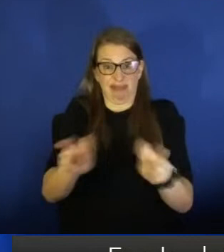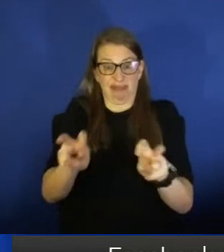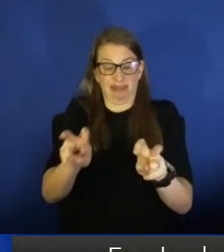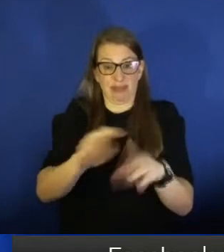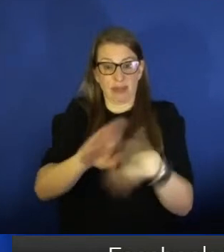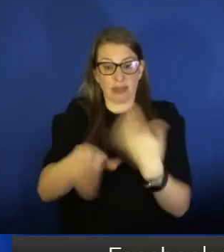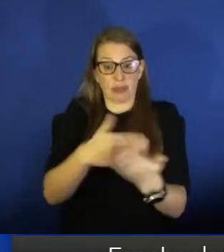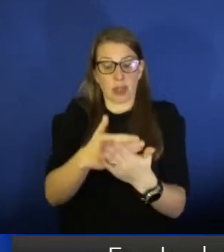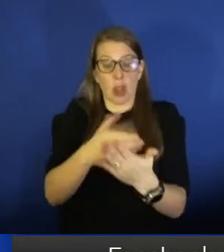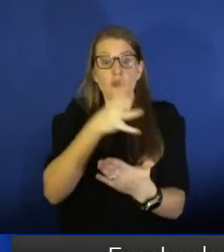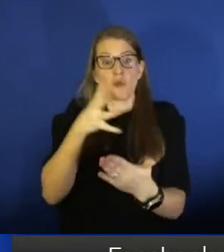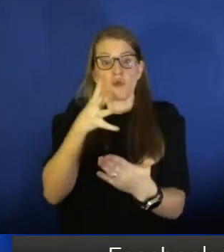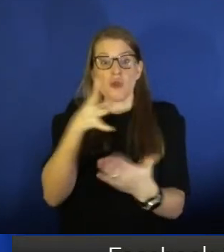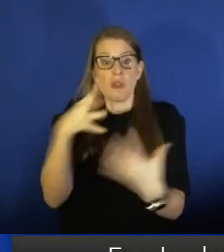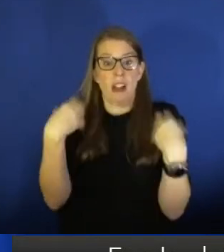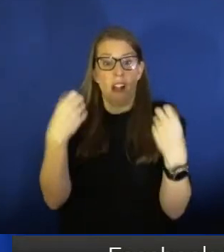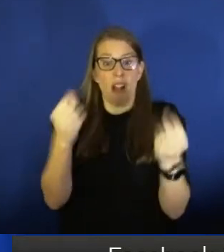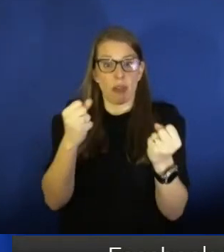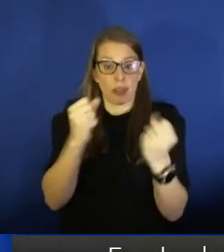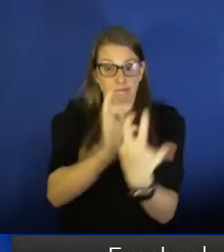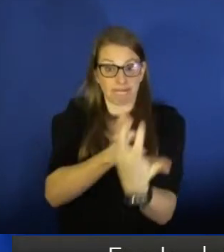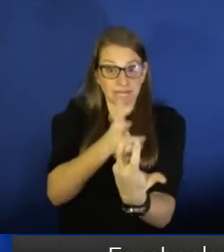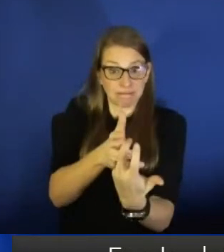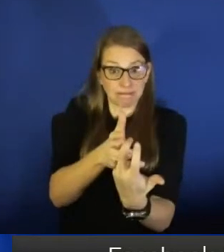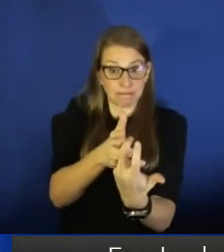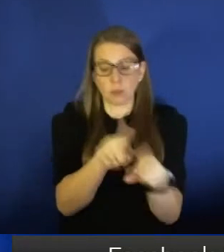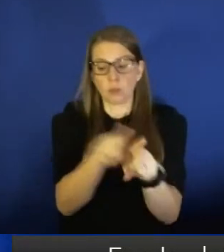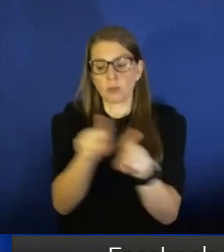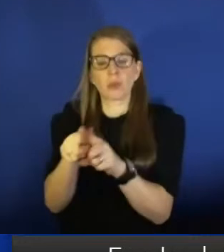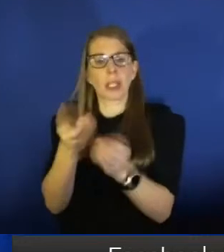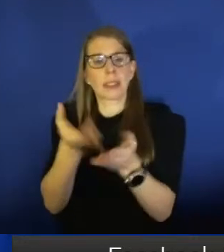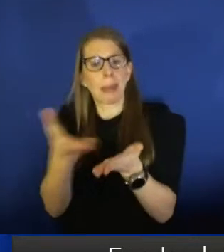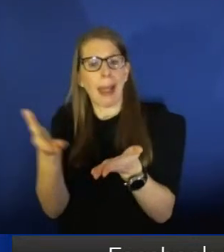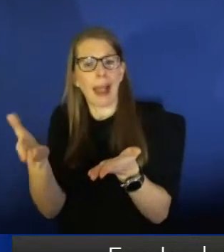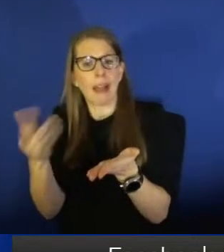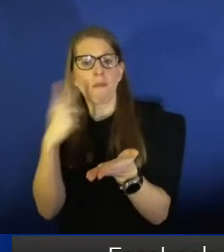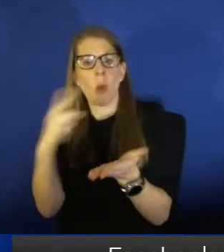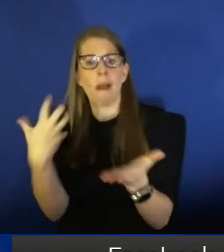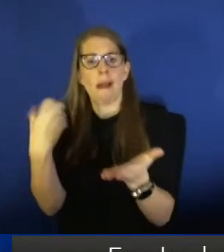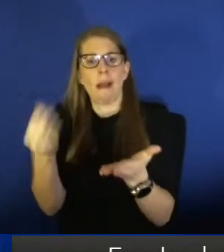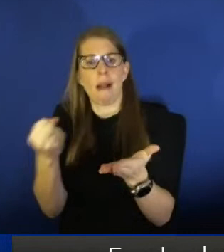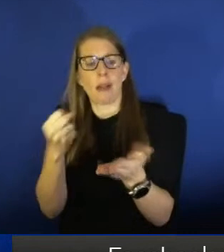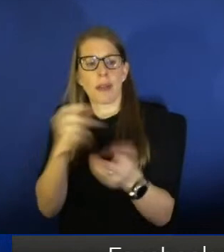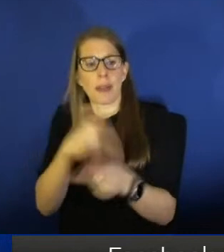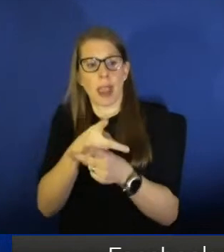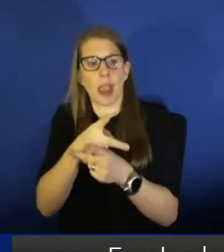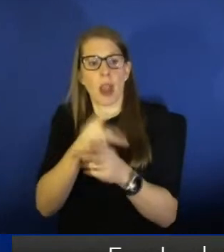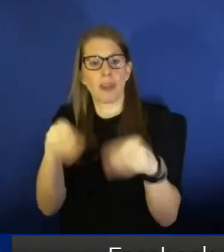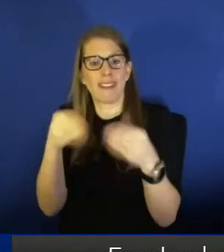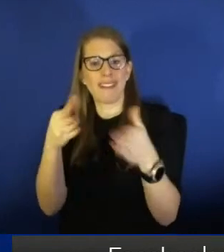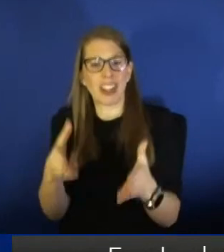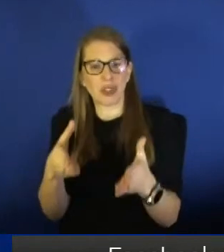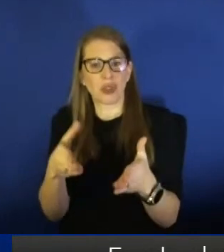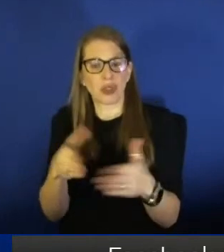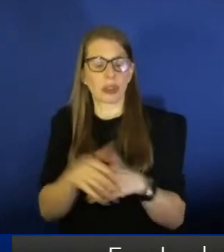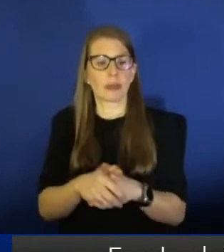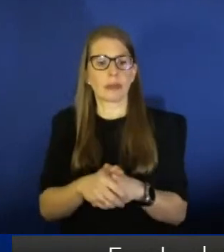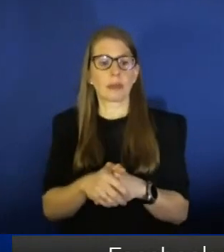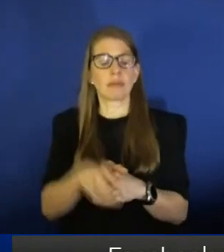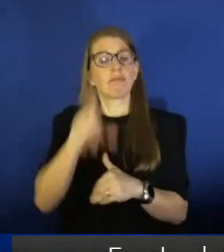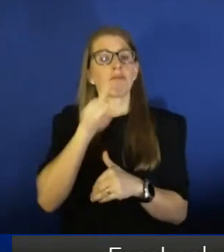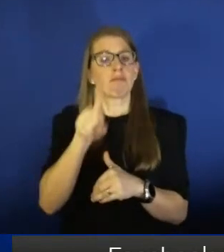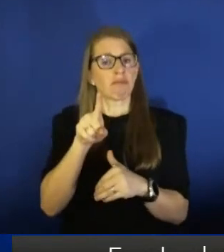health delivery as well as the supply of healthcare provider in rural Kansas. We think there are opportunities for